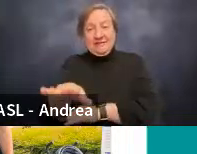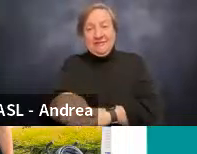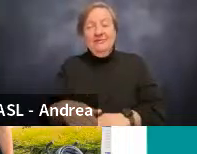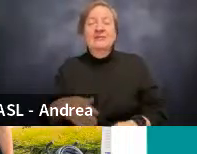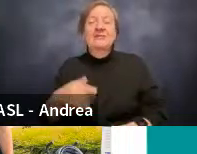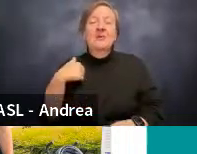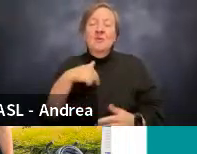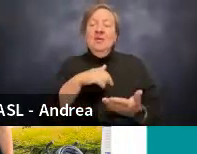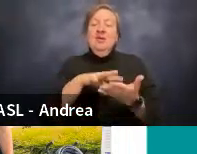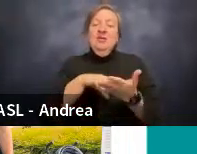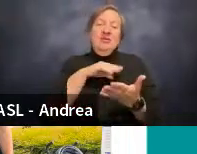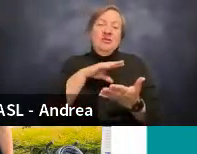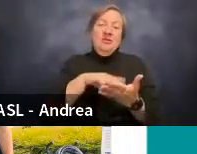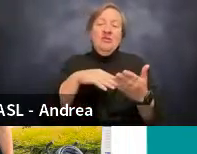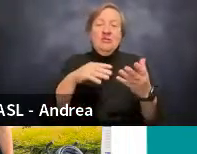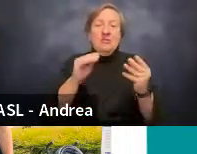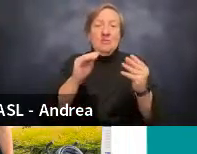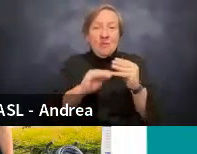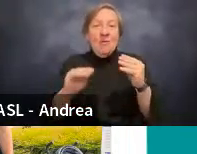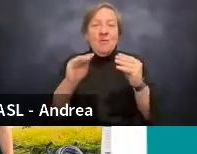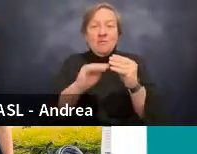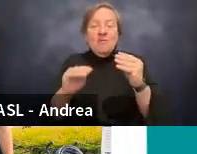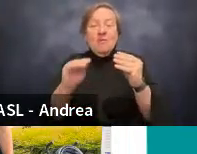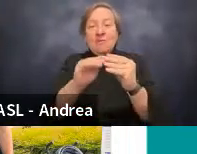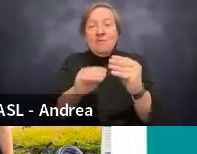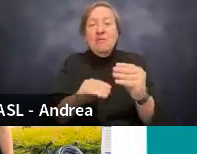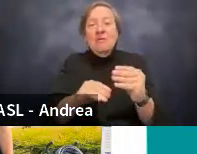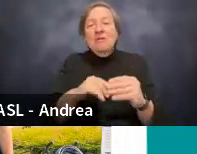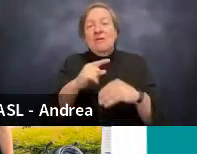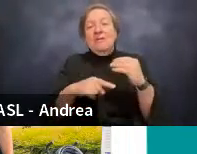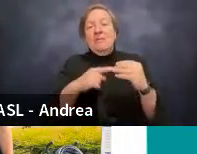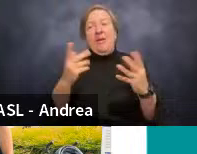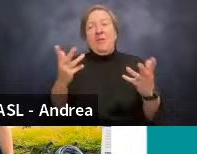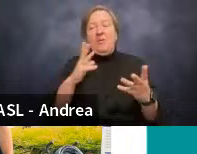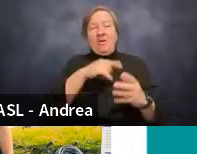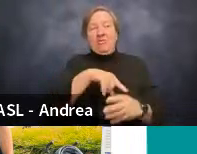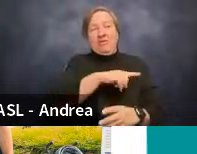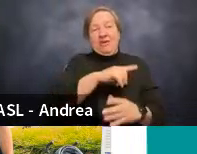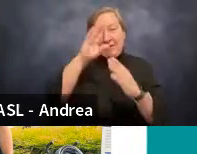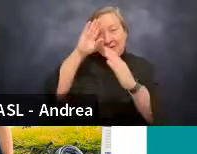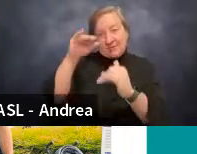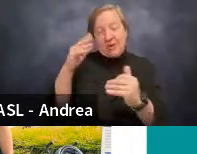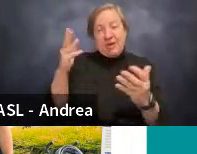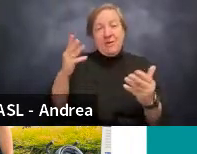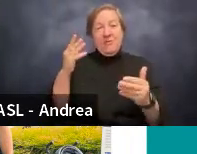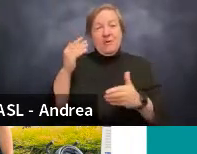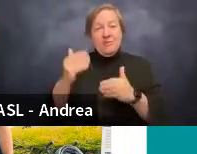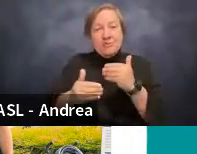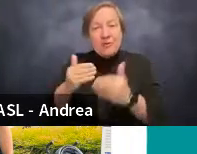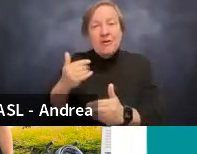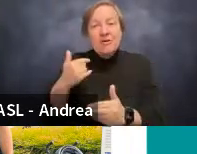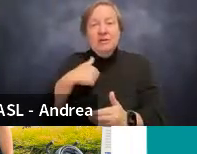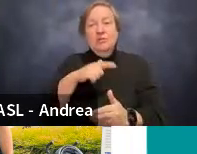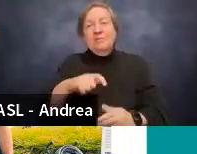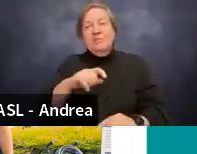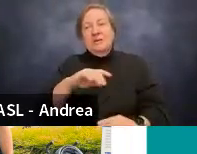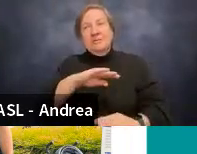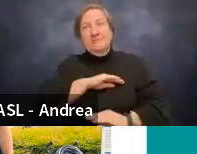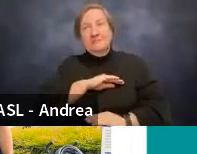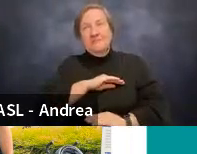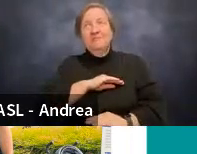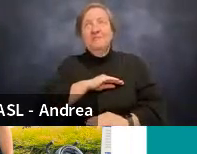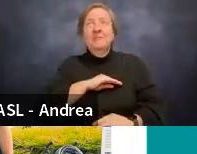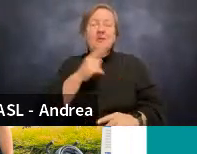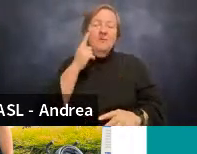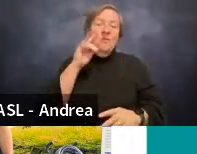we're learning more and more about the expectations and the processes that we have to meet to get